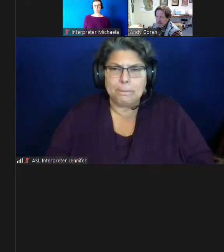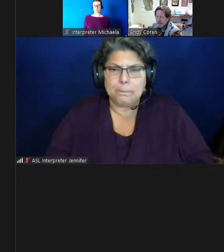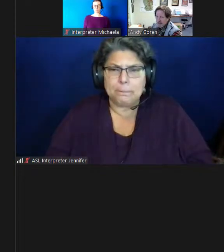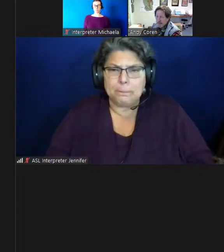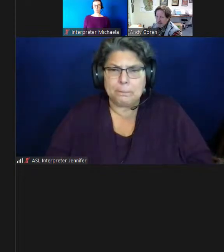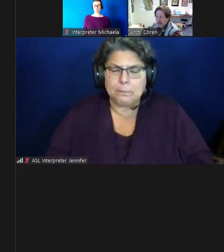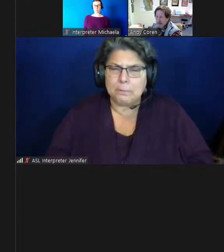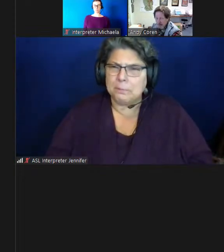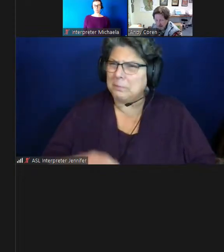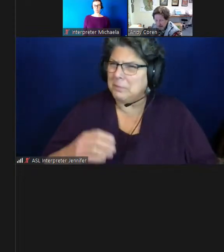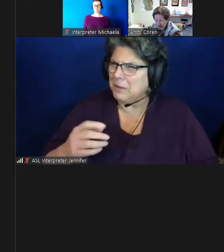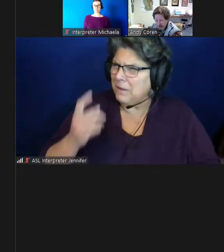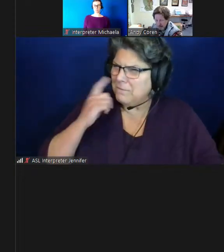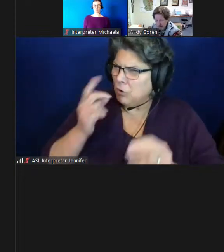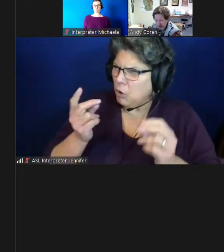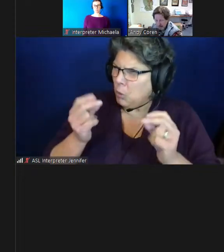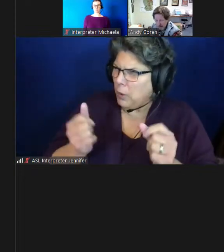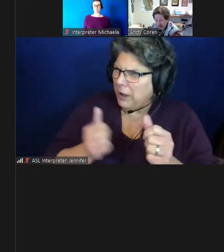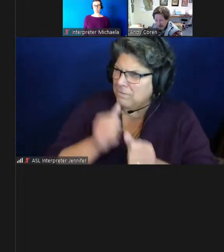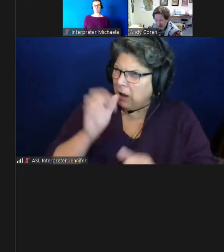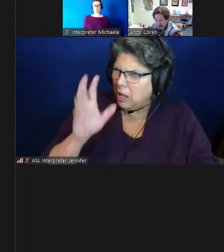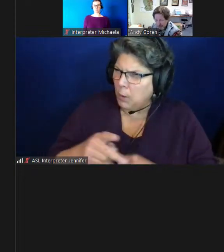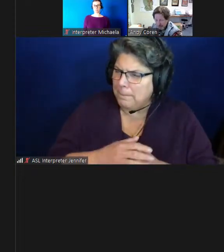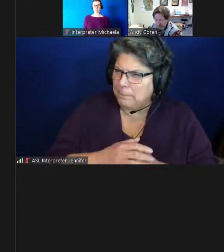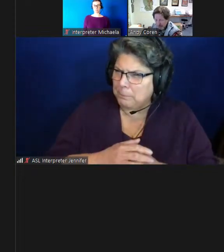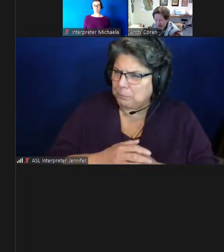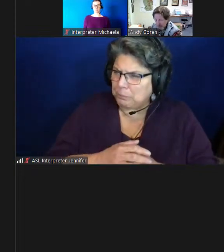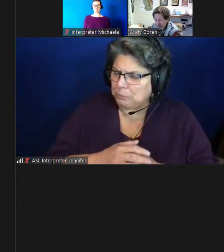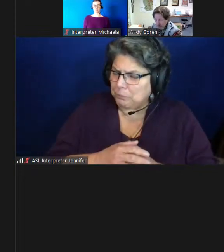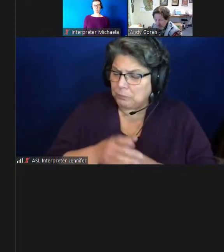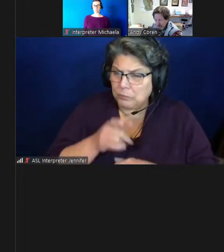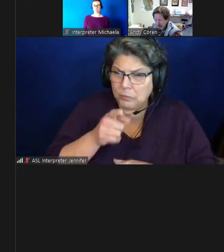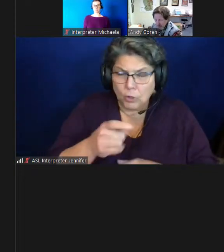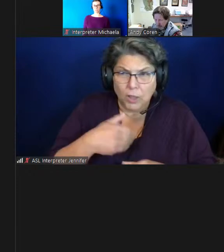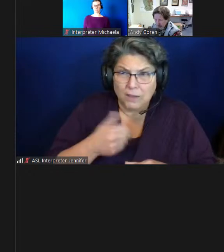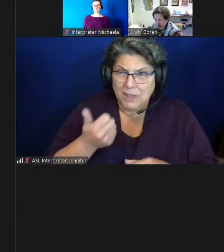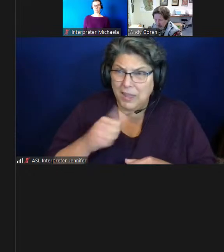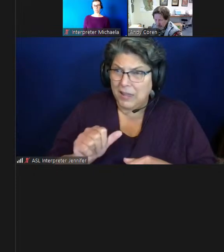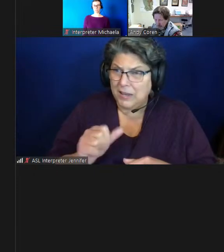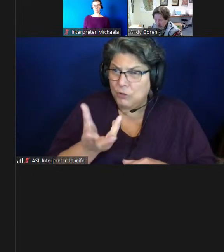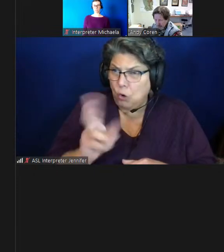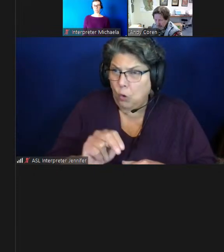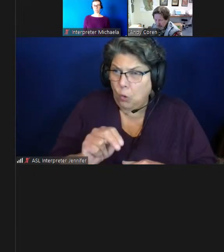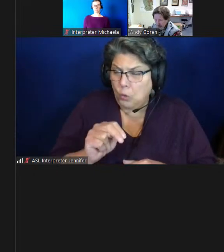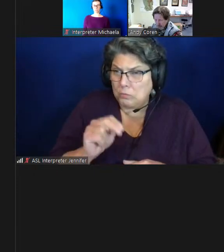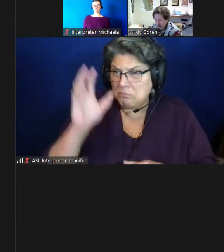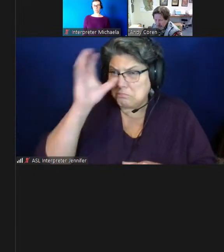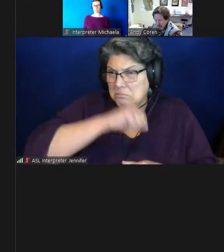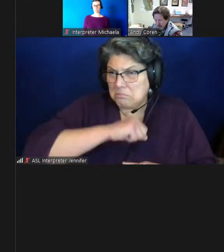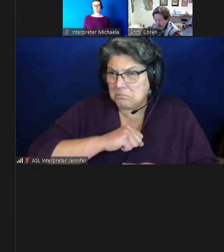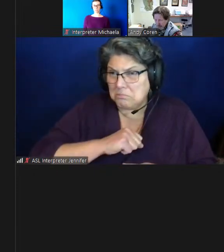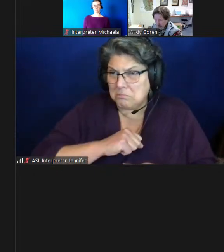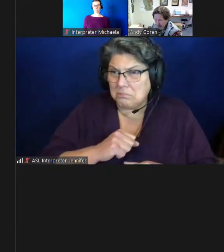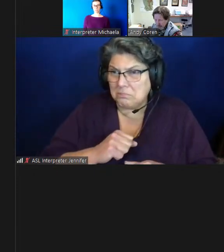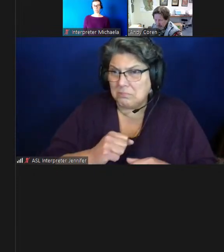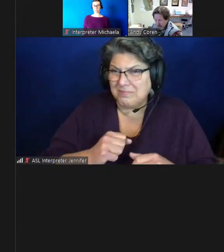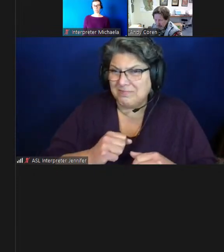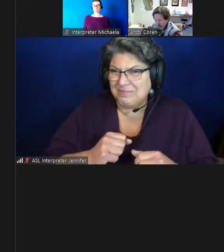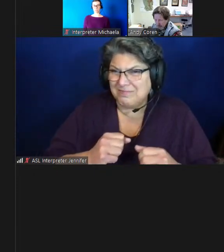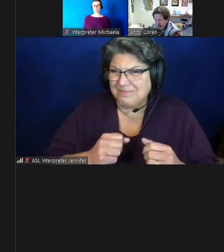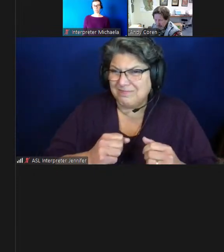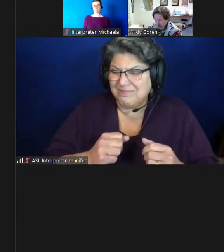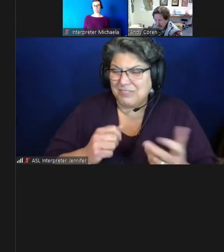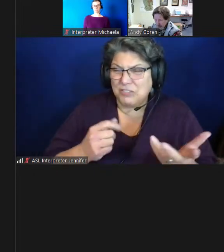I guess just a quick follow-up with that. Do you have any personal estimates of what kind of undercount we might